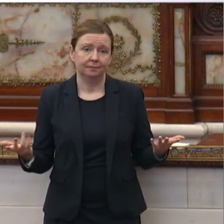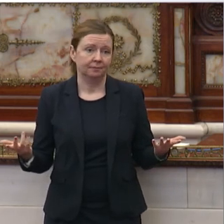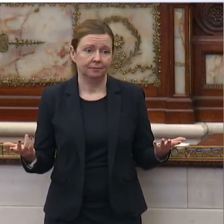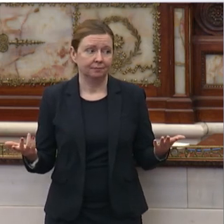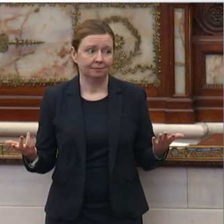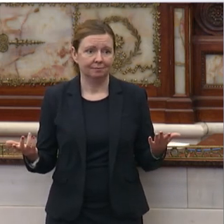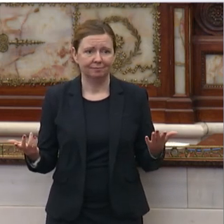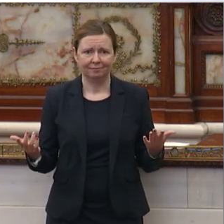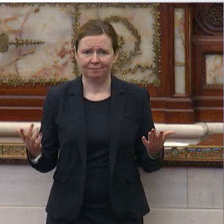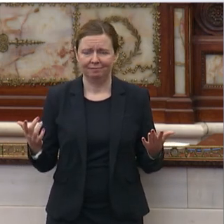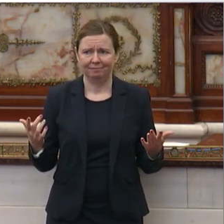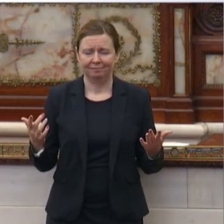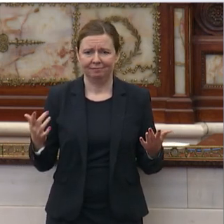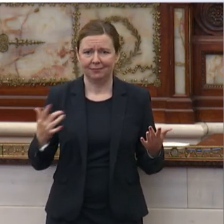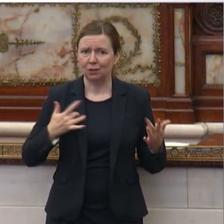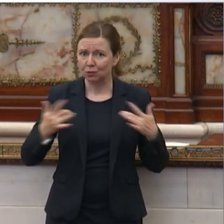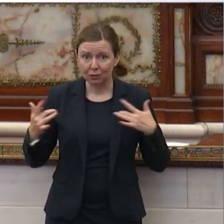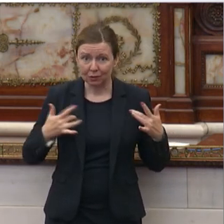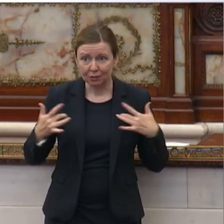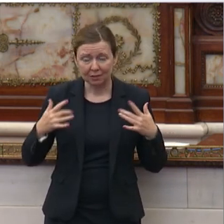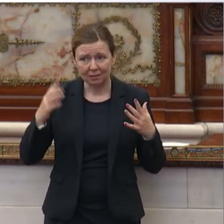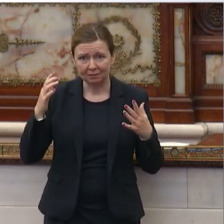beyond troubled.